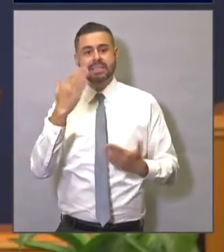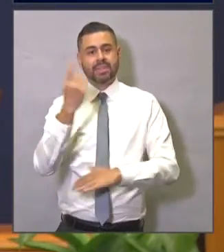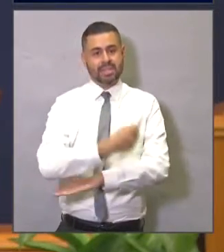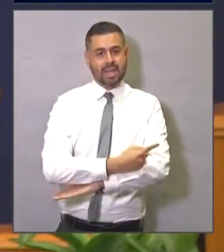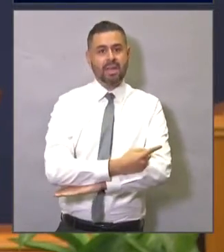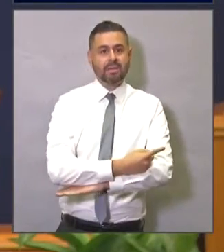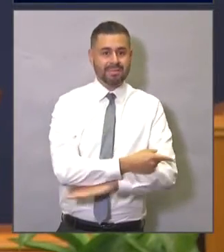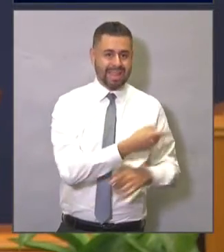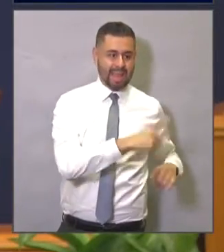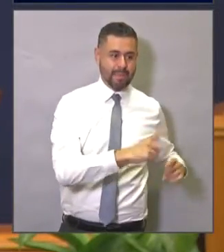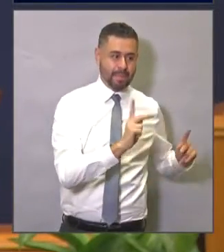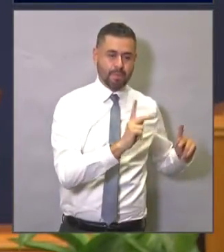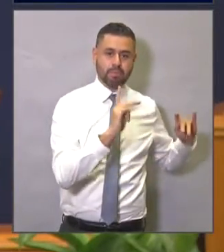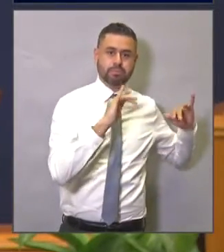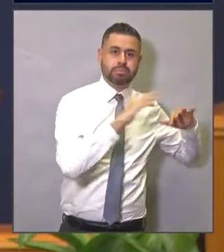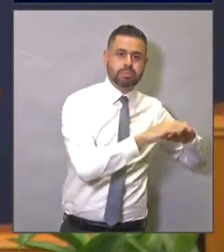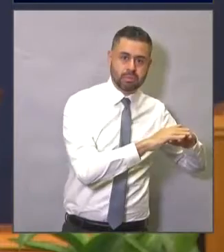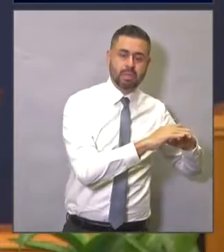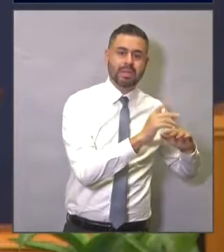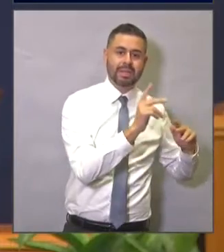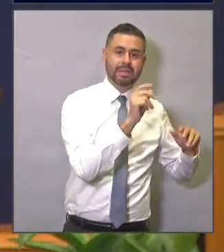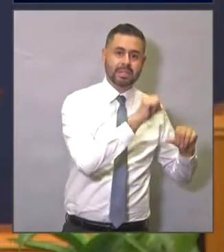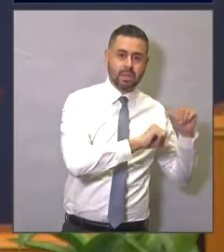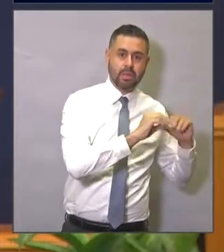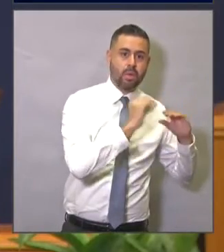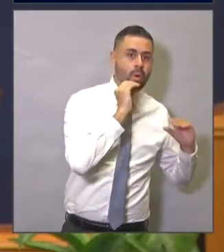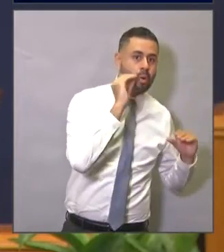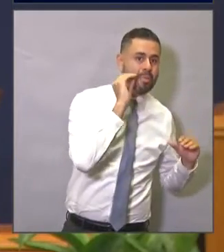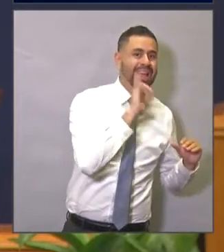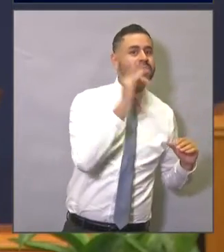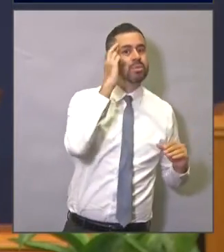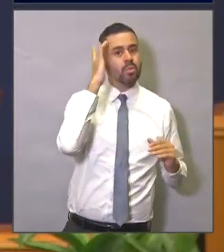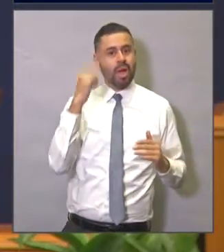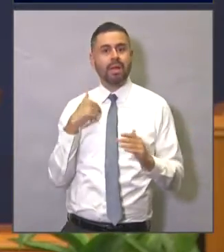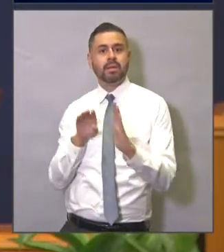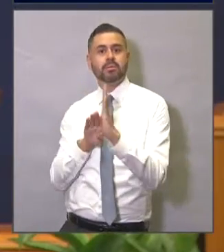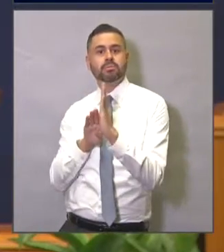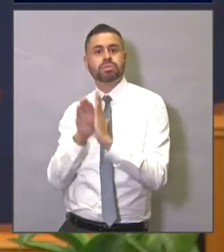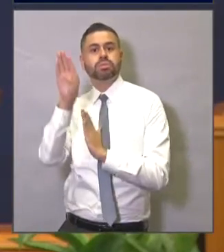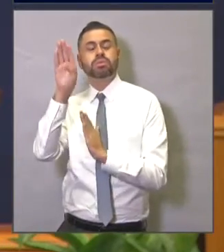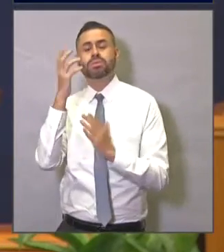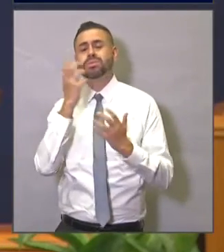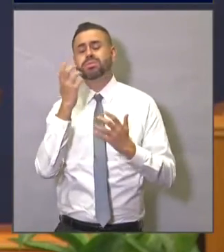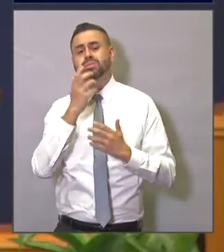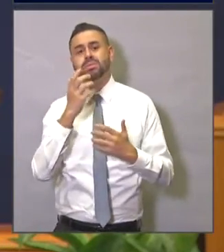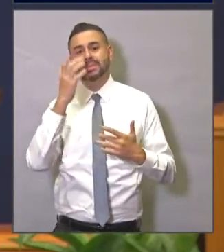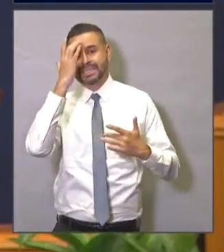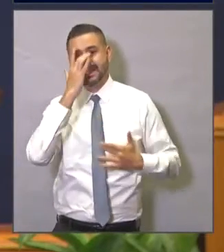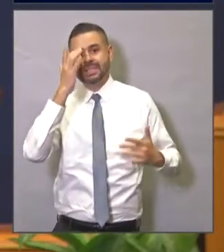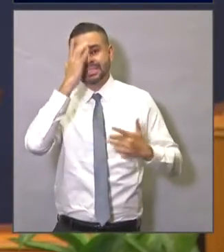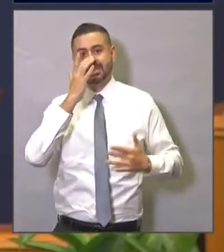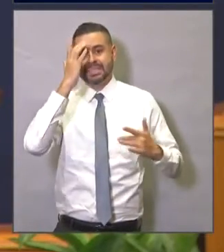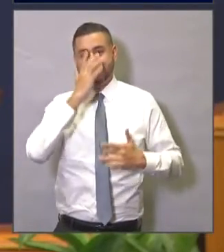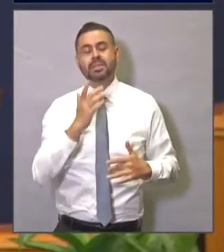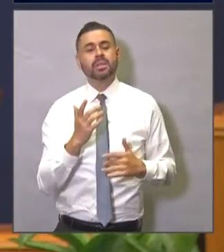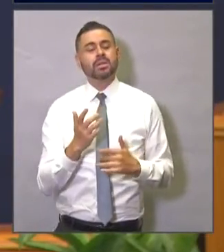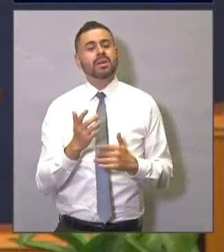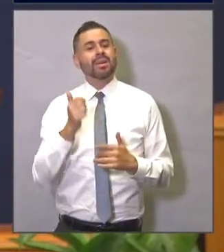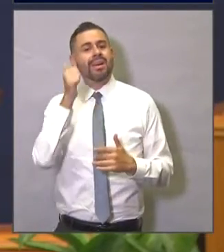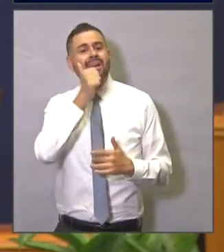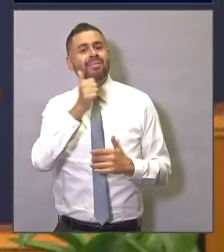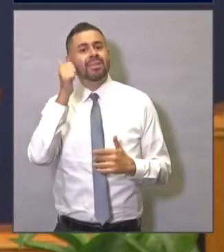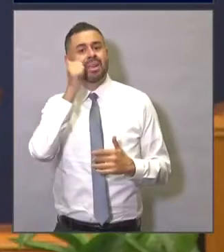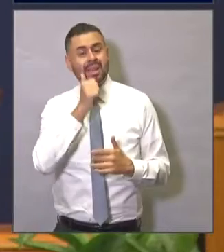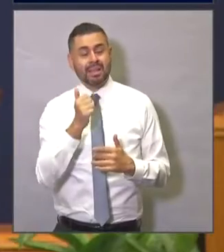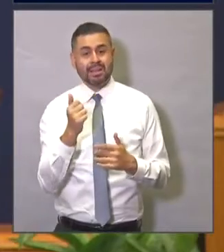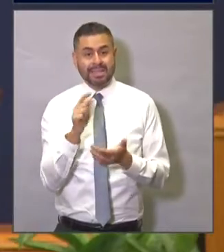number will continue to grow over the next few weeks, with potentially up to 700 new daily COVID hospitalizations in just